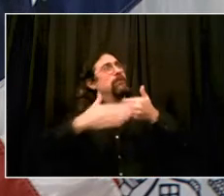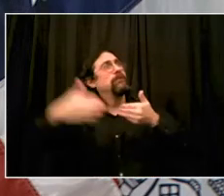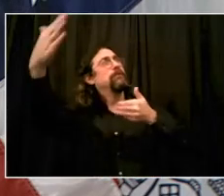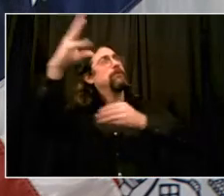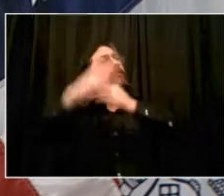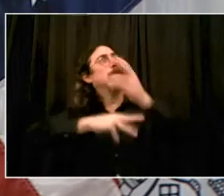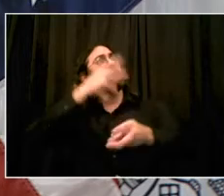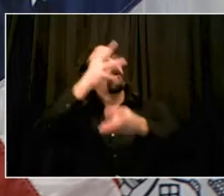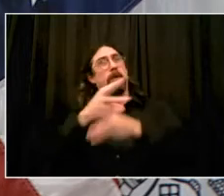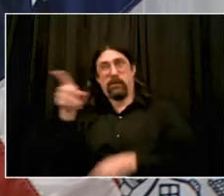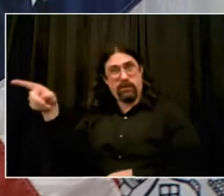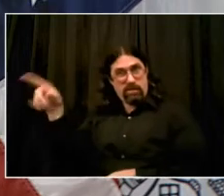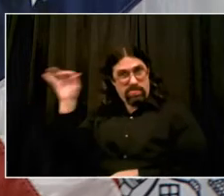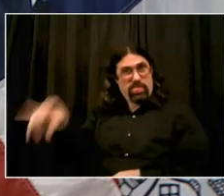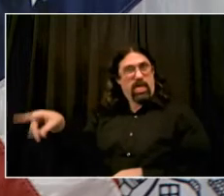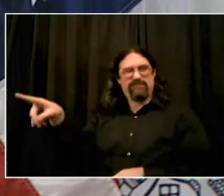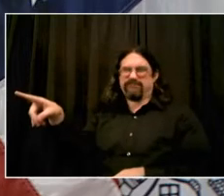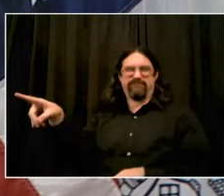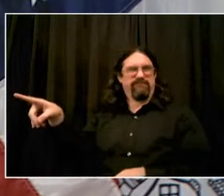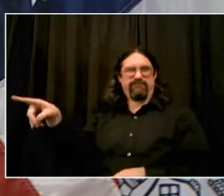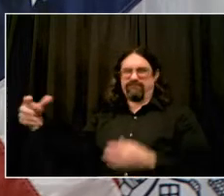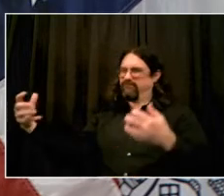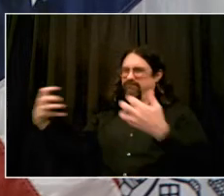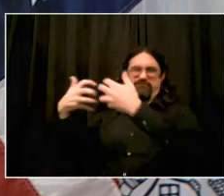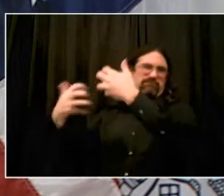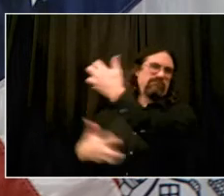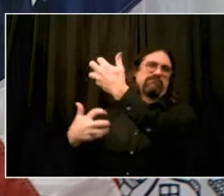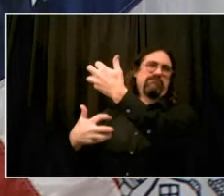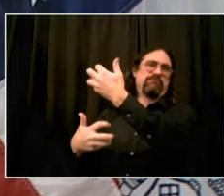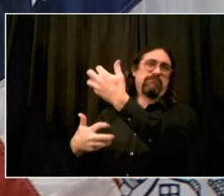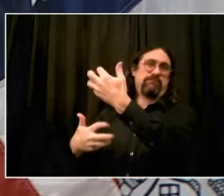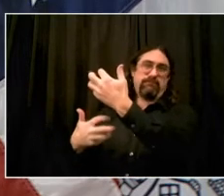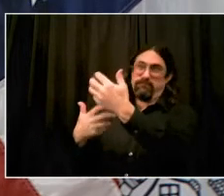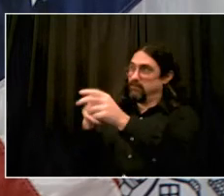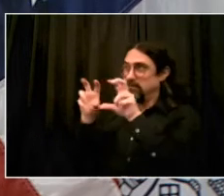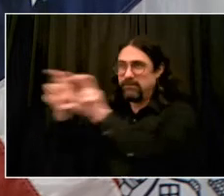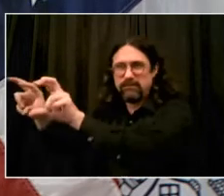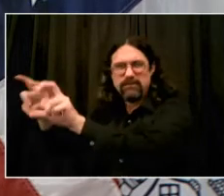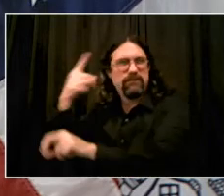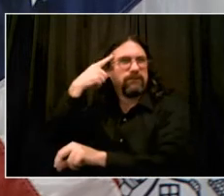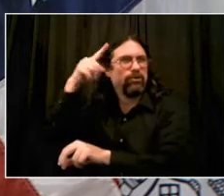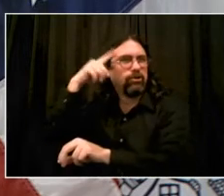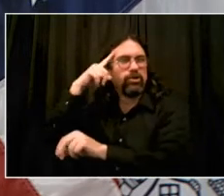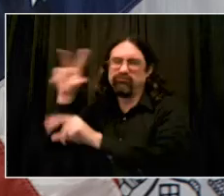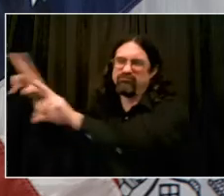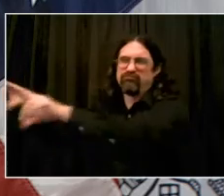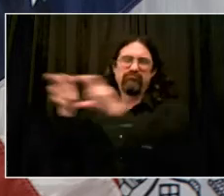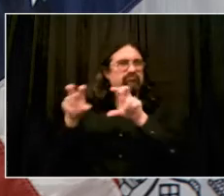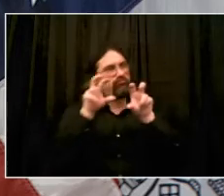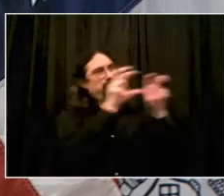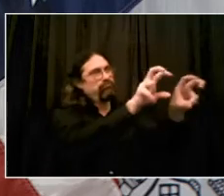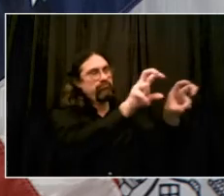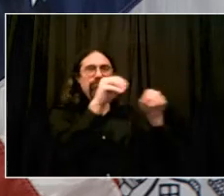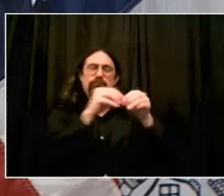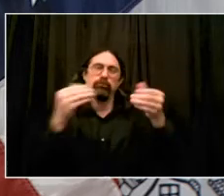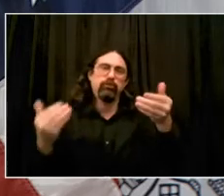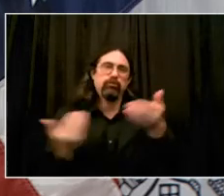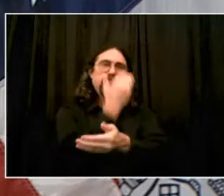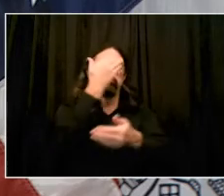divesting. We have time for 2 more and second chances. So with that, we're going to go back to Shant.